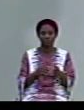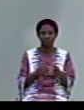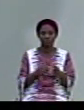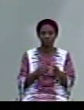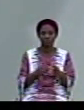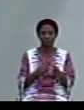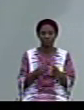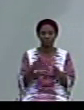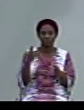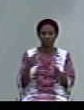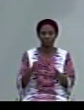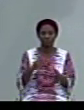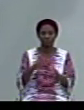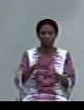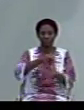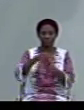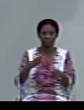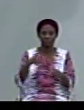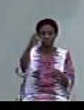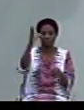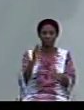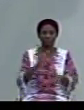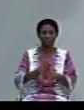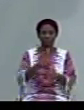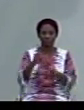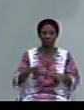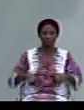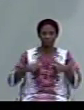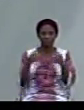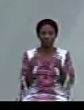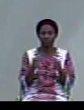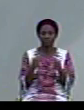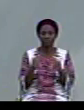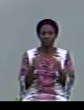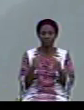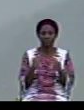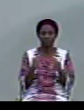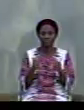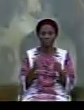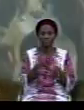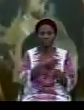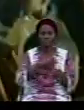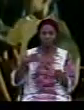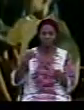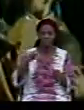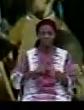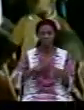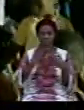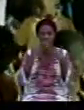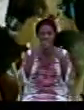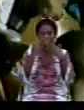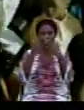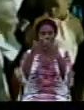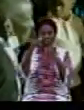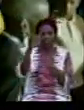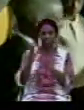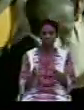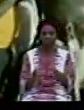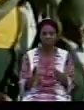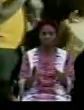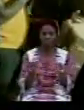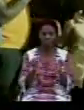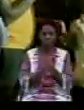In the mighty name of Jesus Christ. Beloved, I thank God that